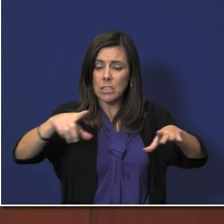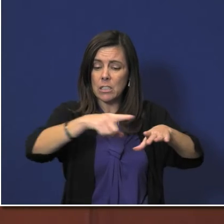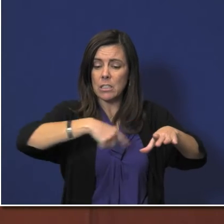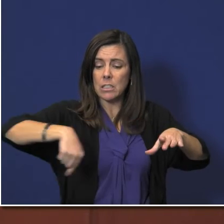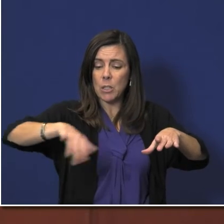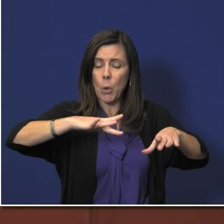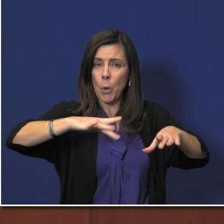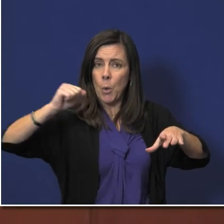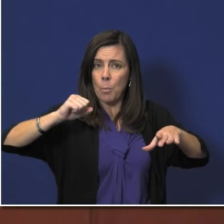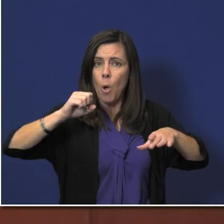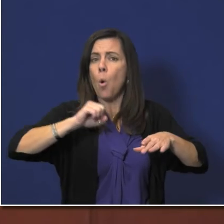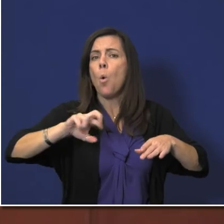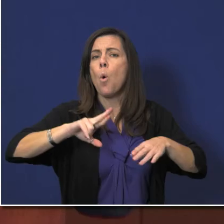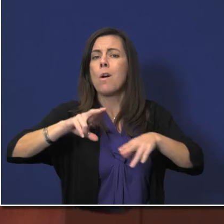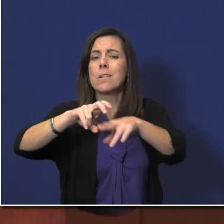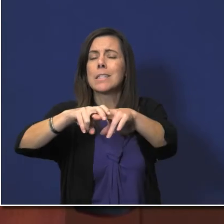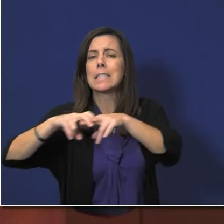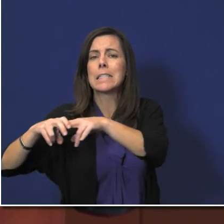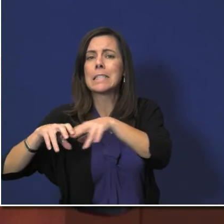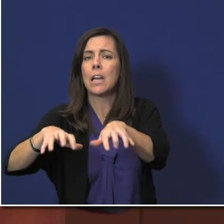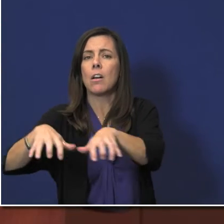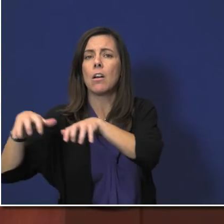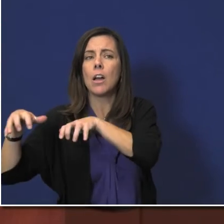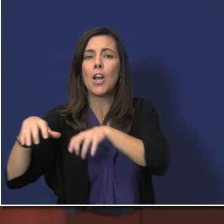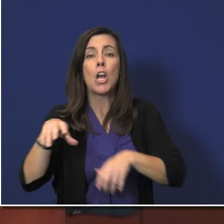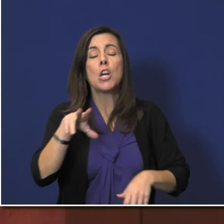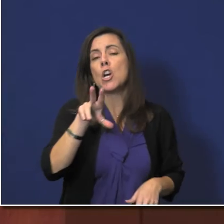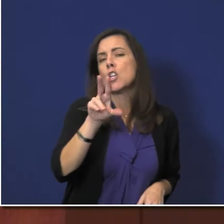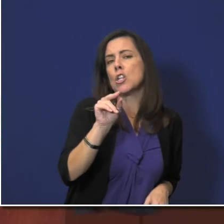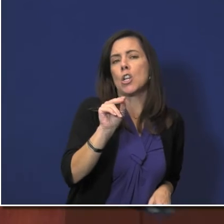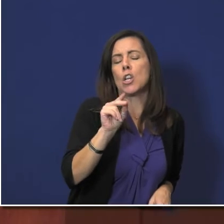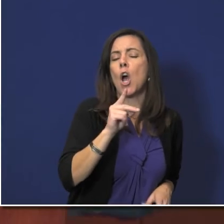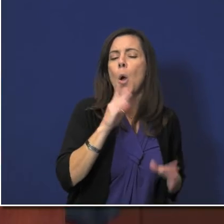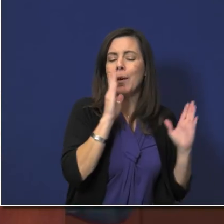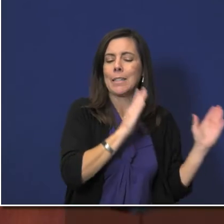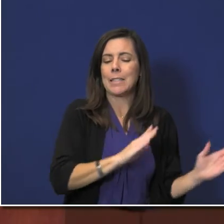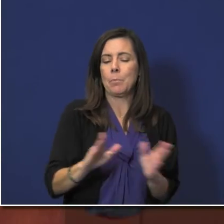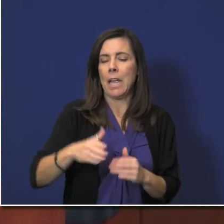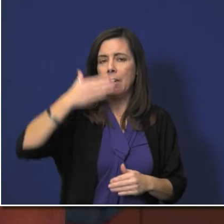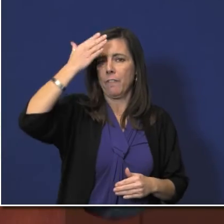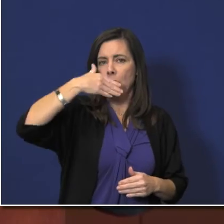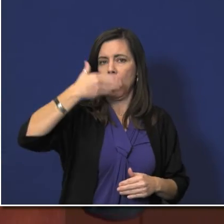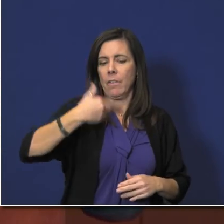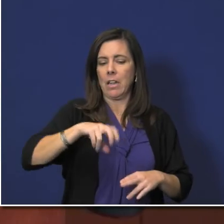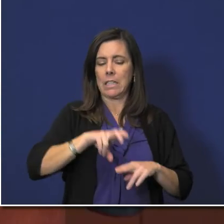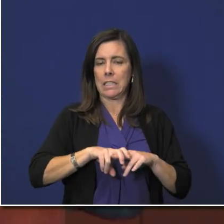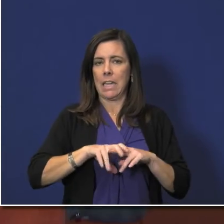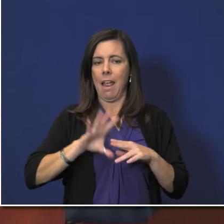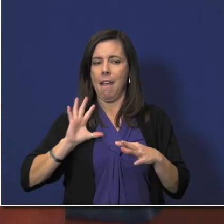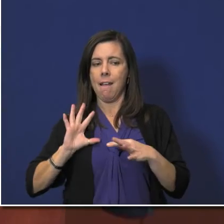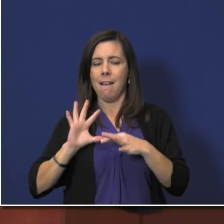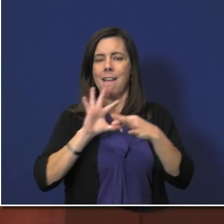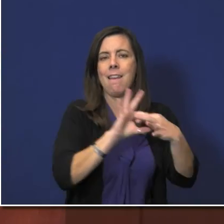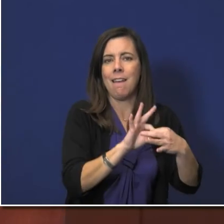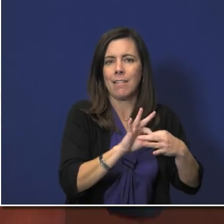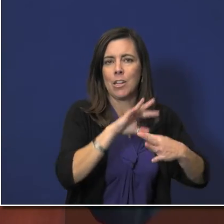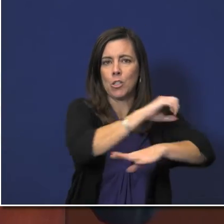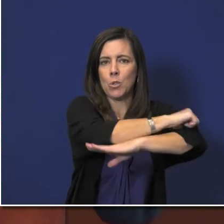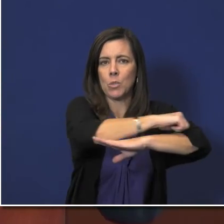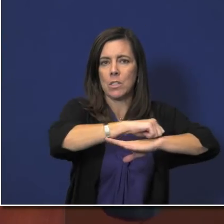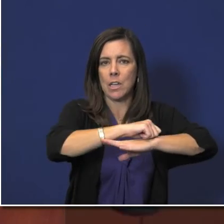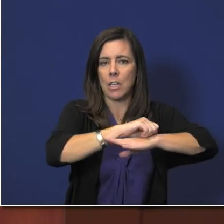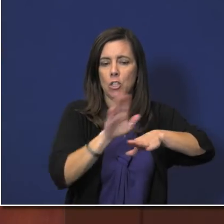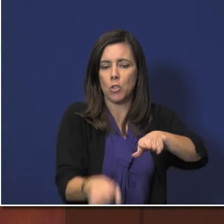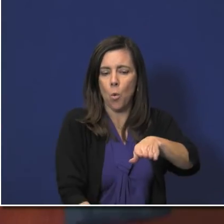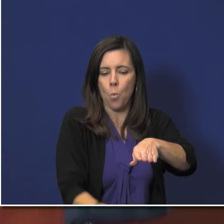seating in the auditorium? No, it's planned at the front of the seating. It doesn't take away. It's joined directly to the stage. So when it's up, it makes